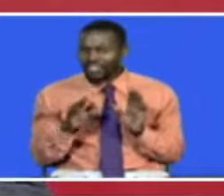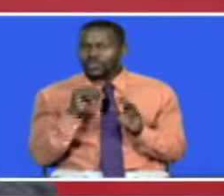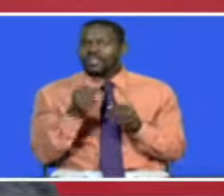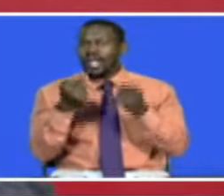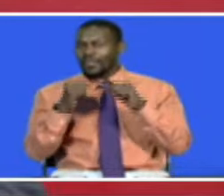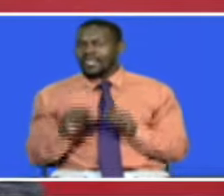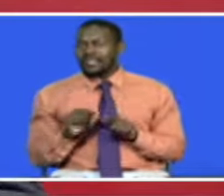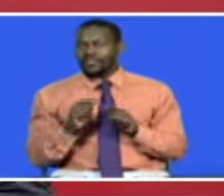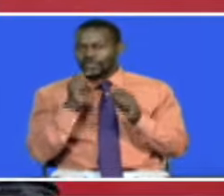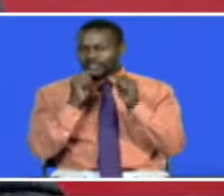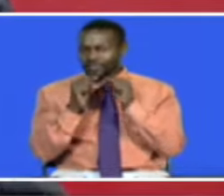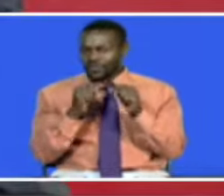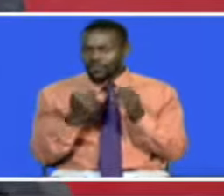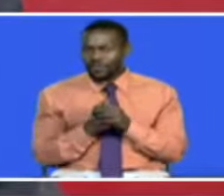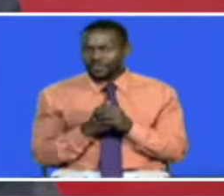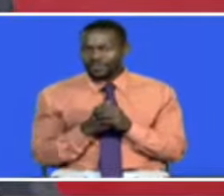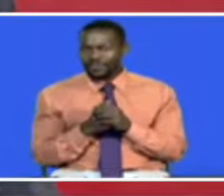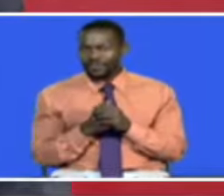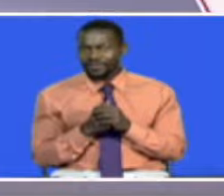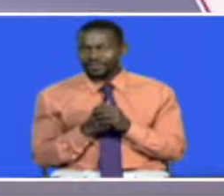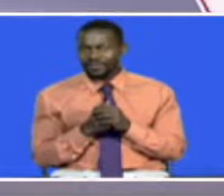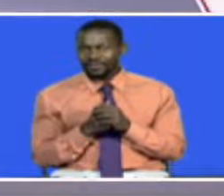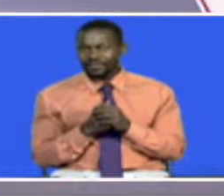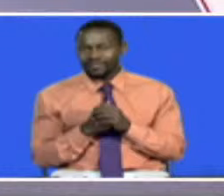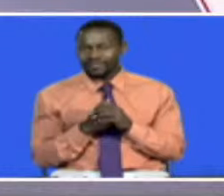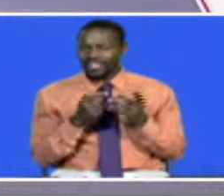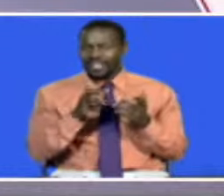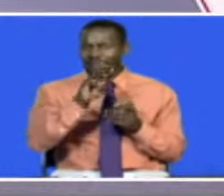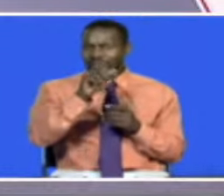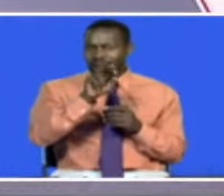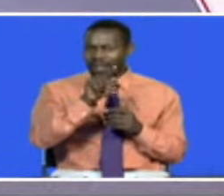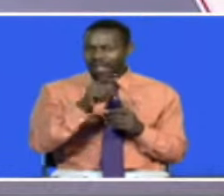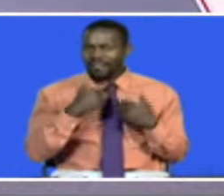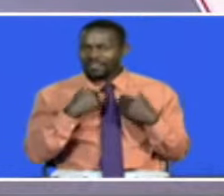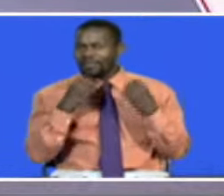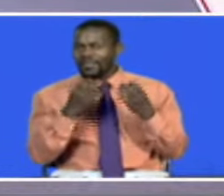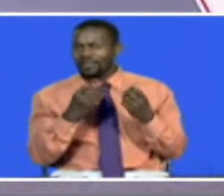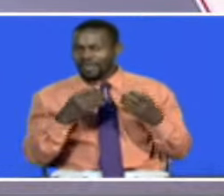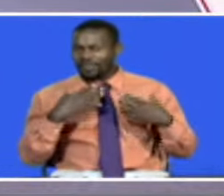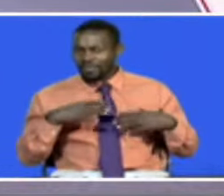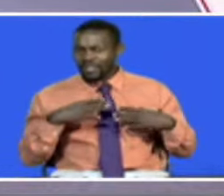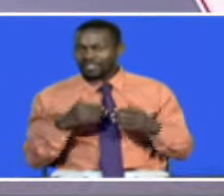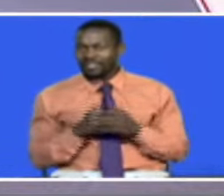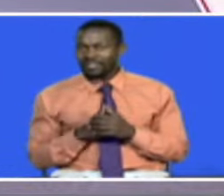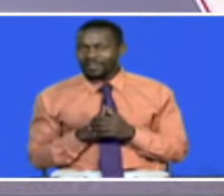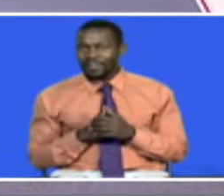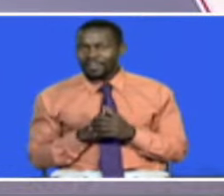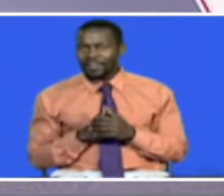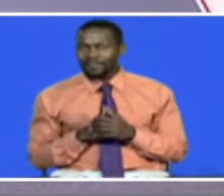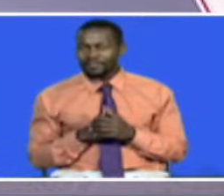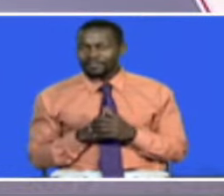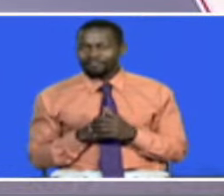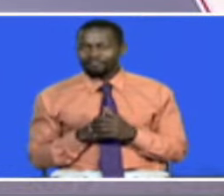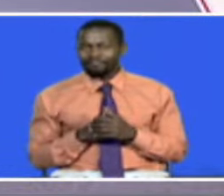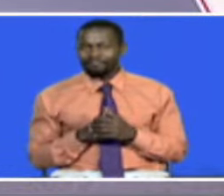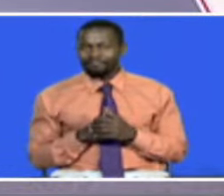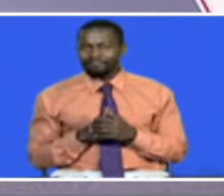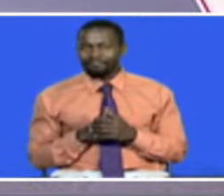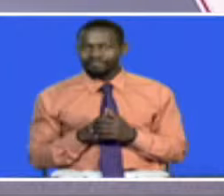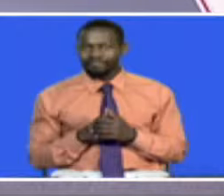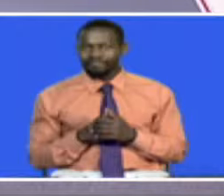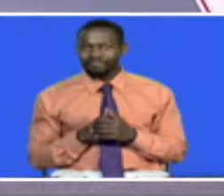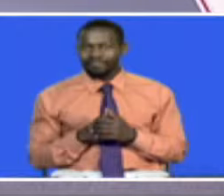No. He has a super majority. He has a majority. He's been here. I just saw him in a red beret. With Bob